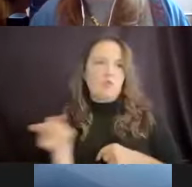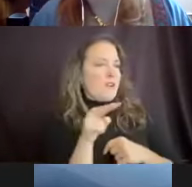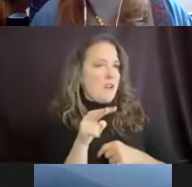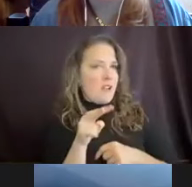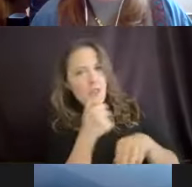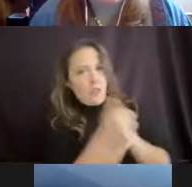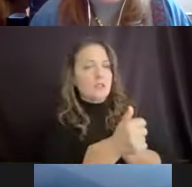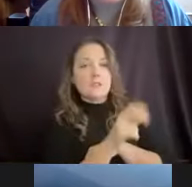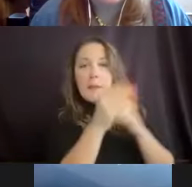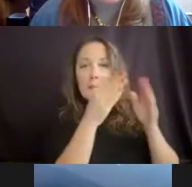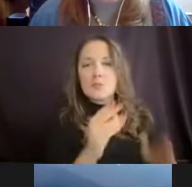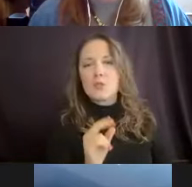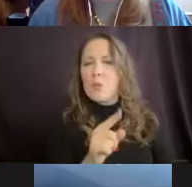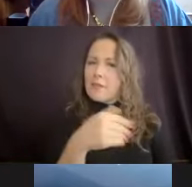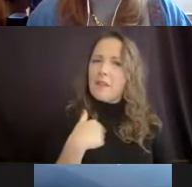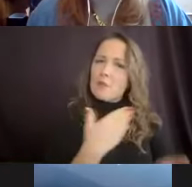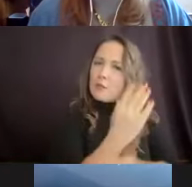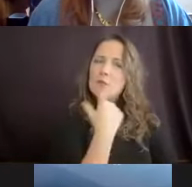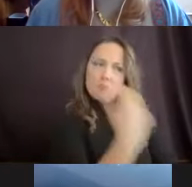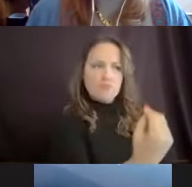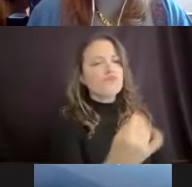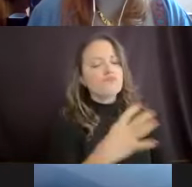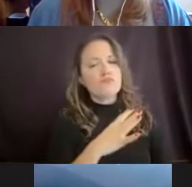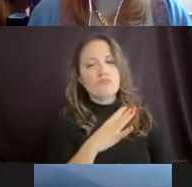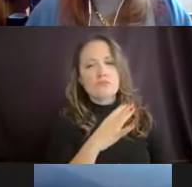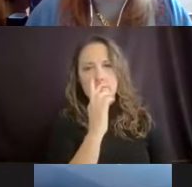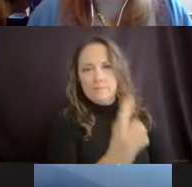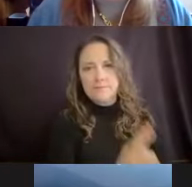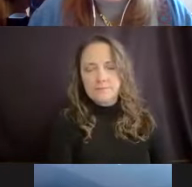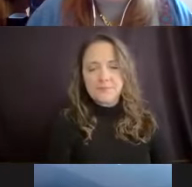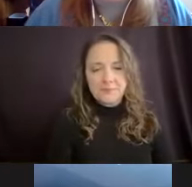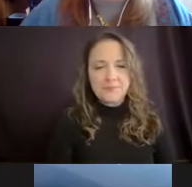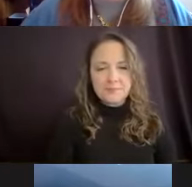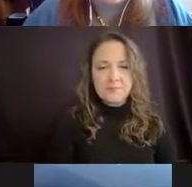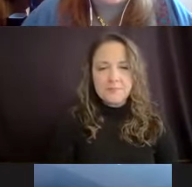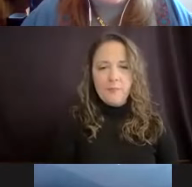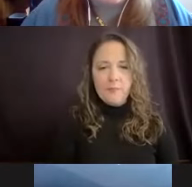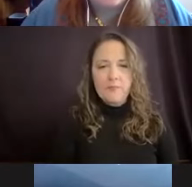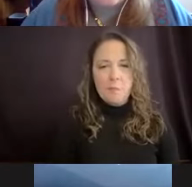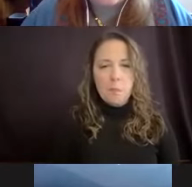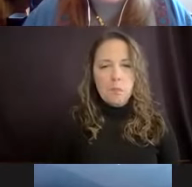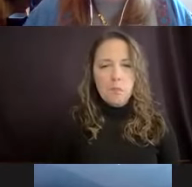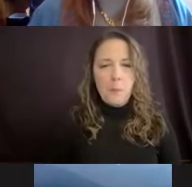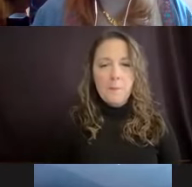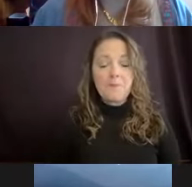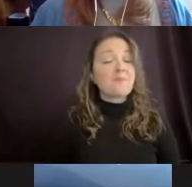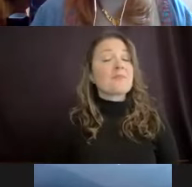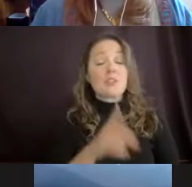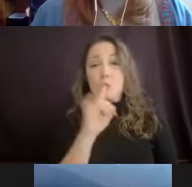person because they have the right to say no. I also think about that in terms of breakups too.